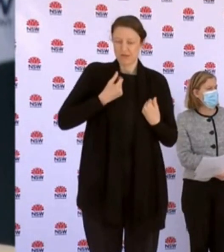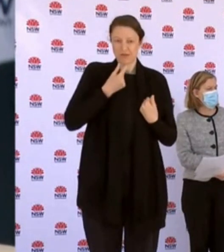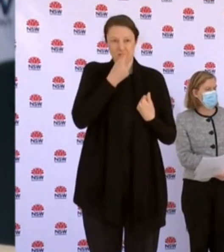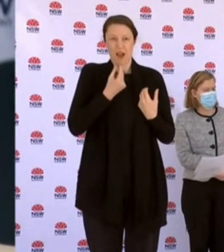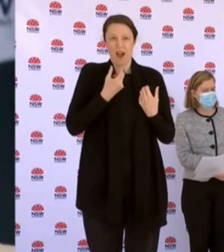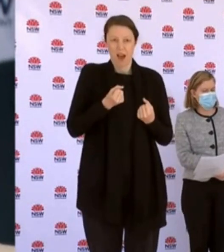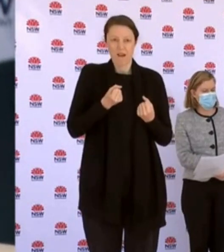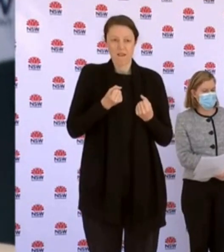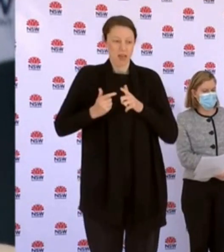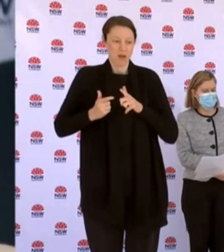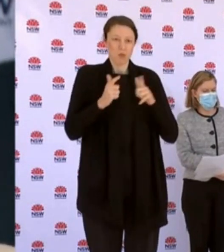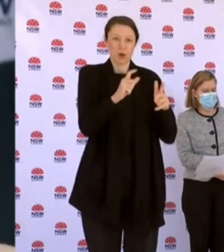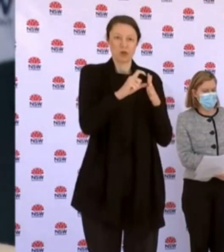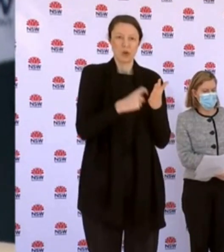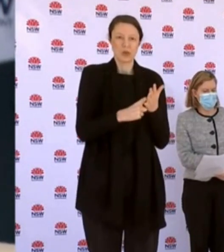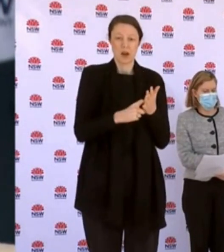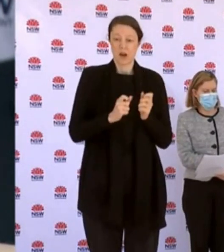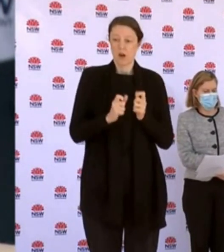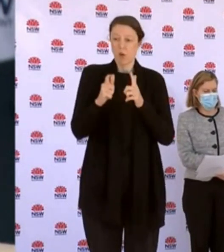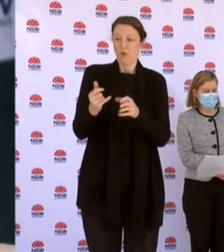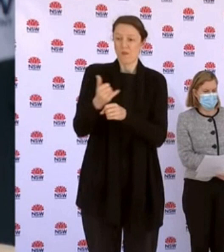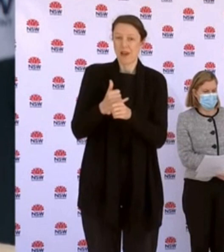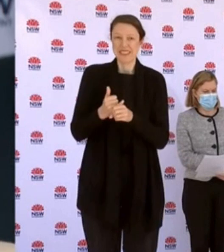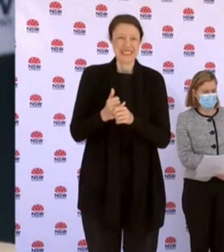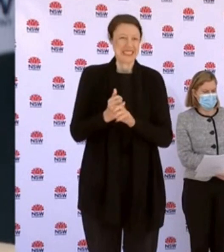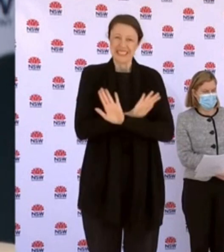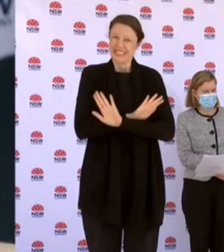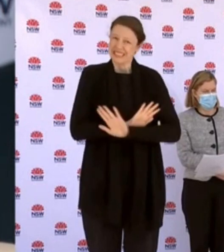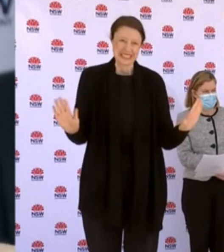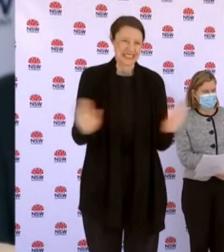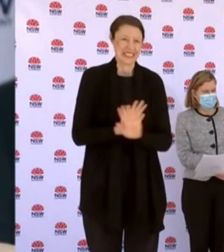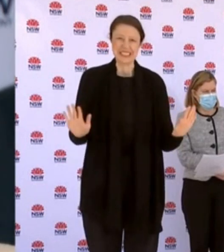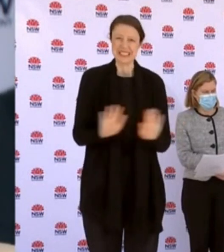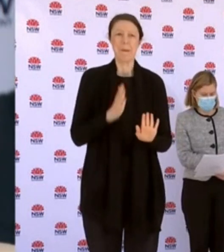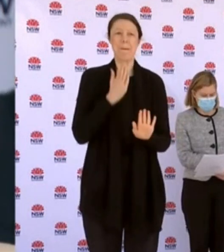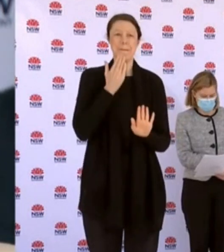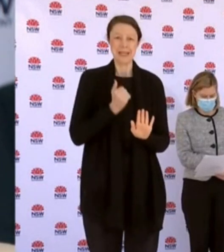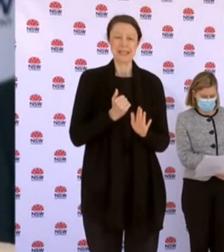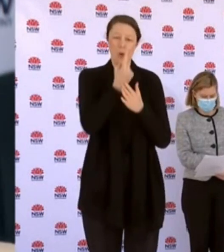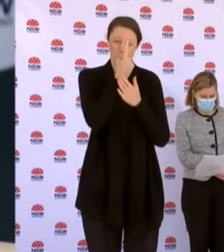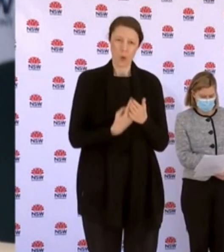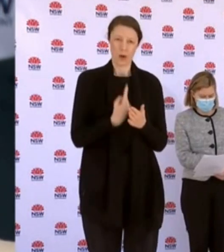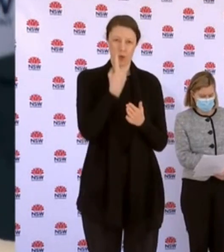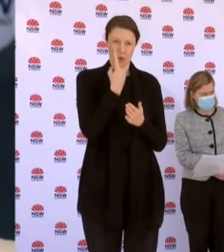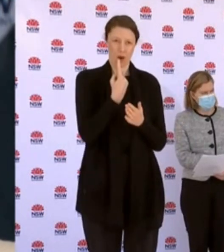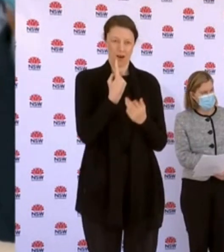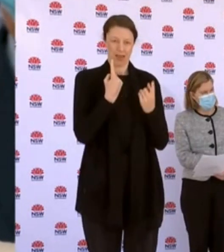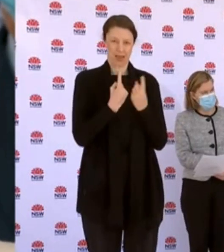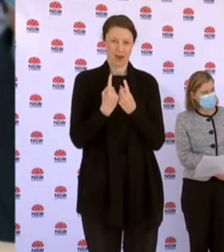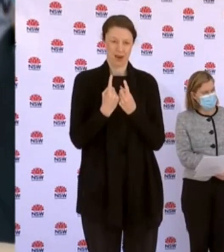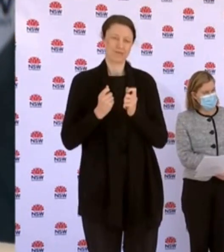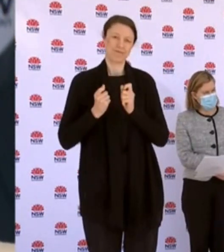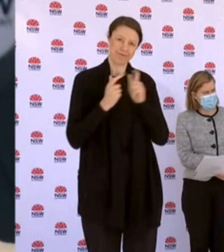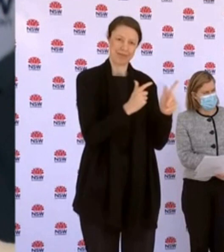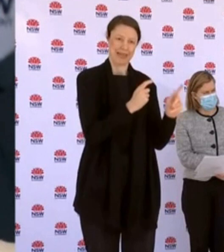the only place you should be going, and again with caution and care, is to get tested and stay home and isolated. And make